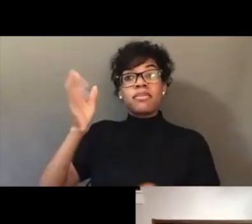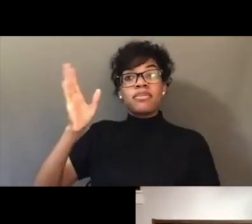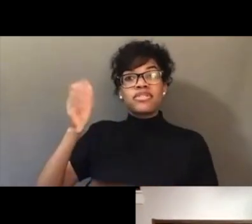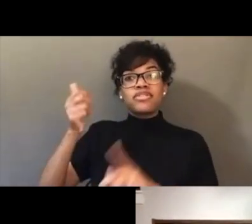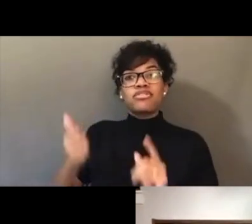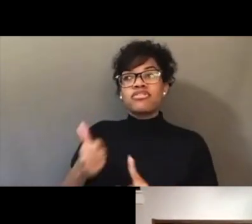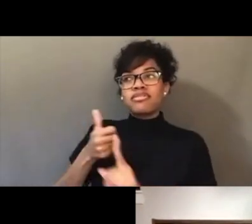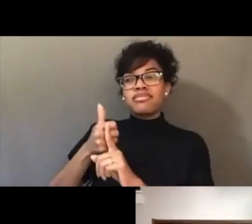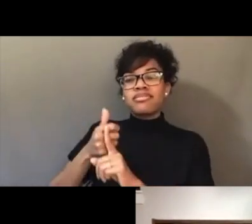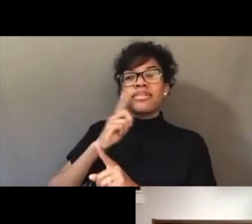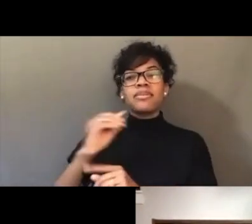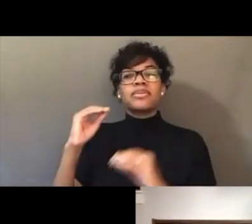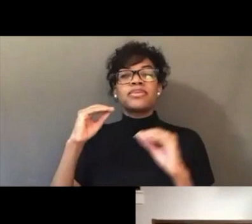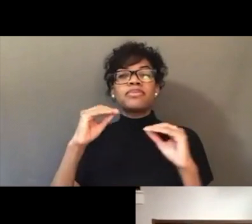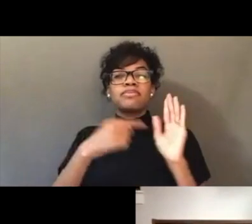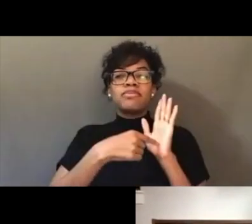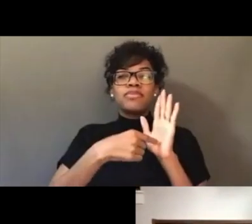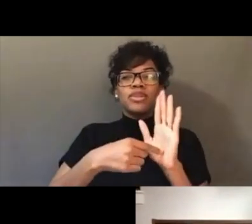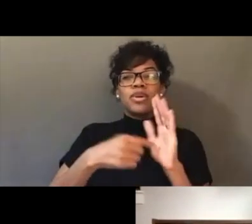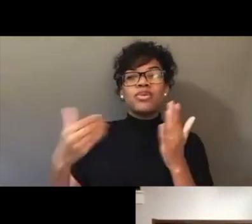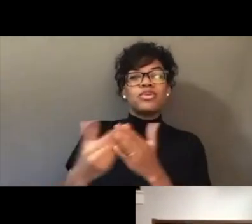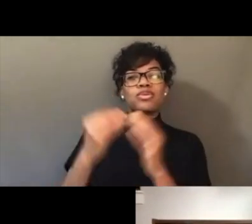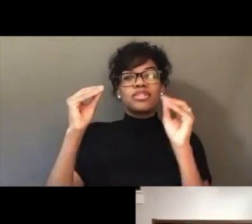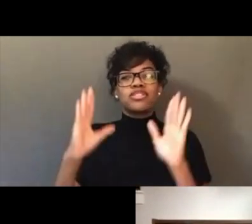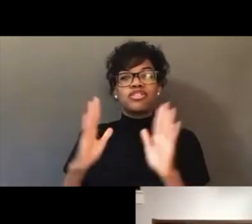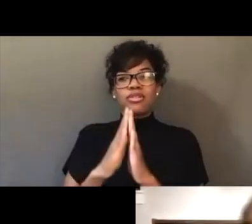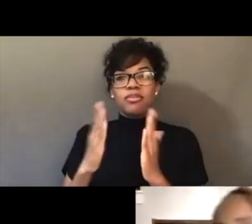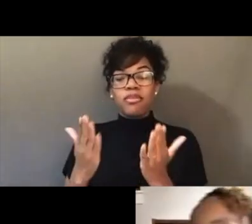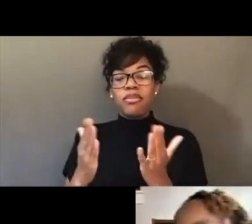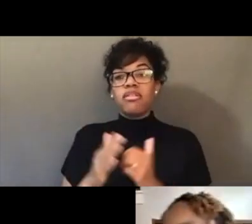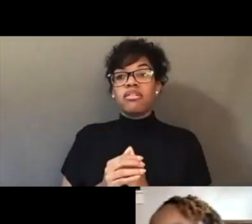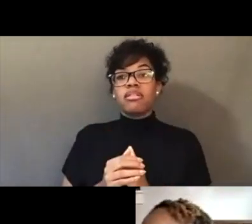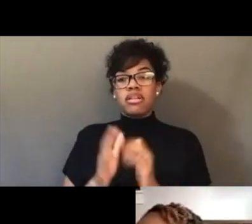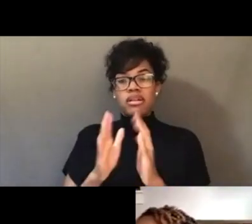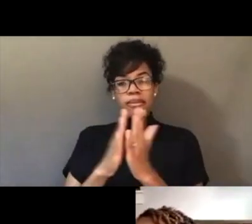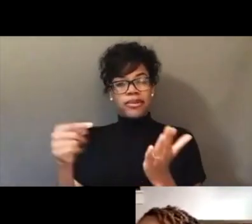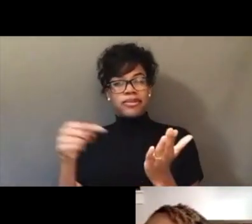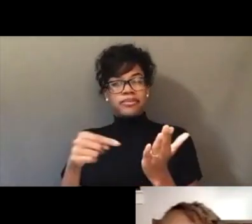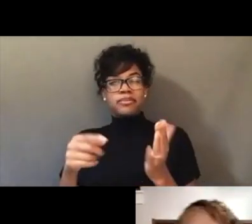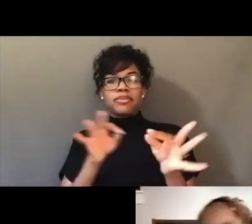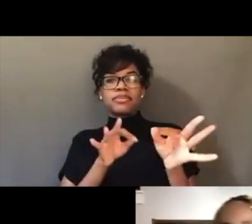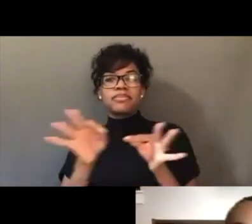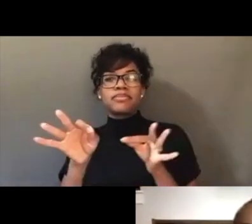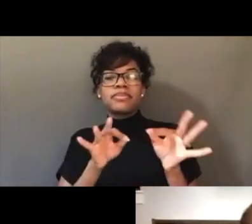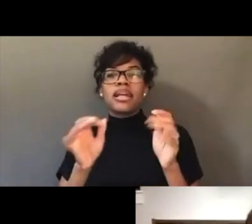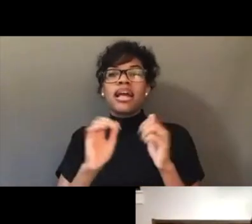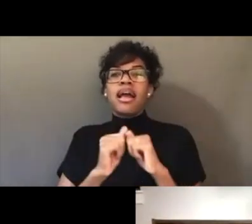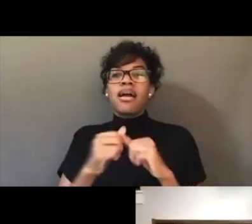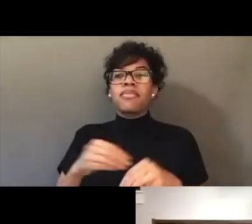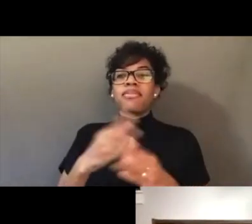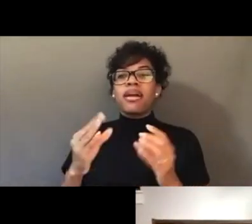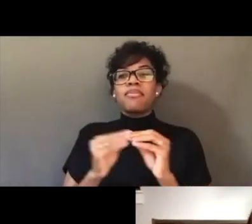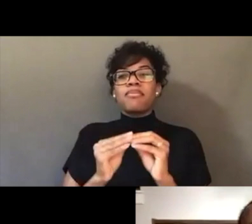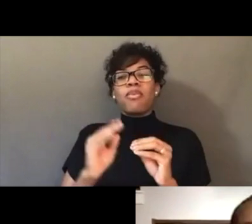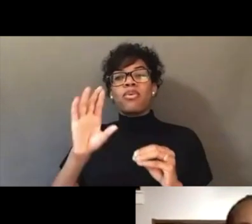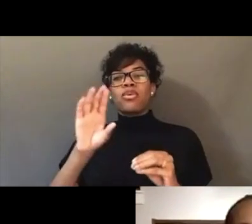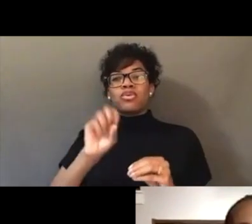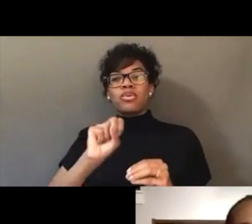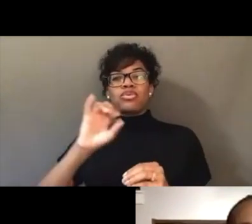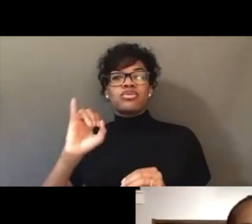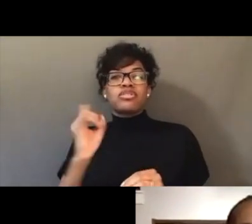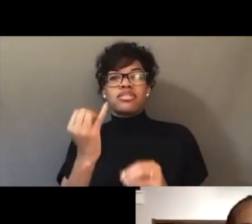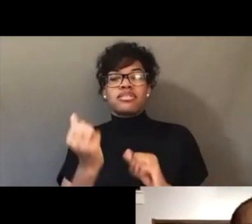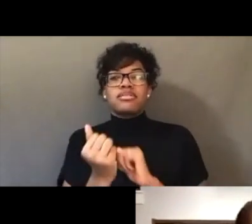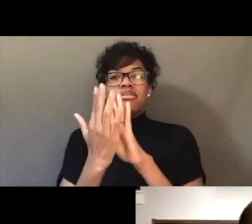inspiration about how to infuse social justice teaching ideas into classrooms, schools, and communities. My name